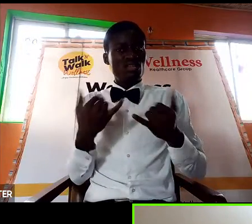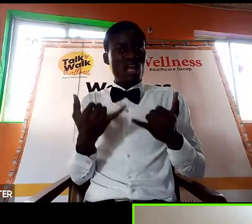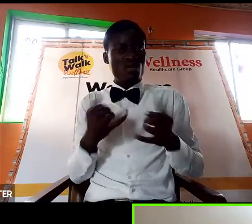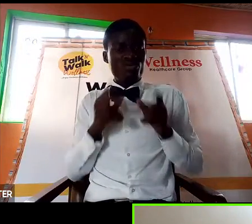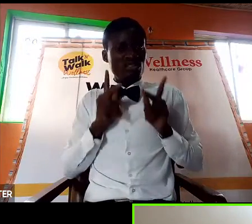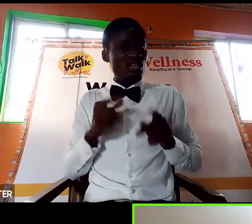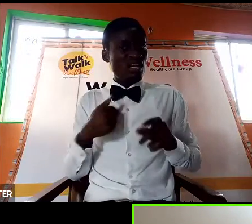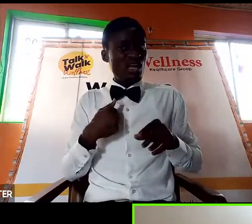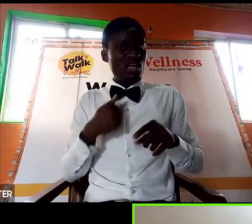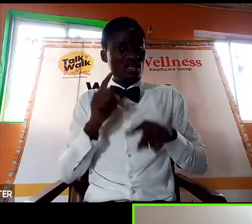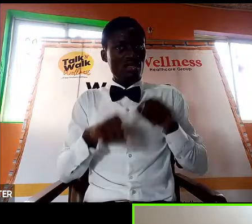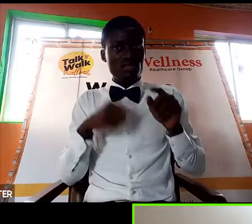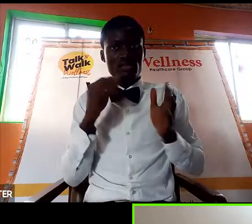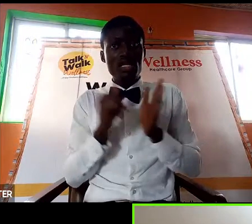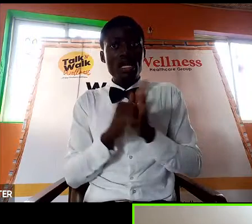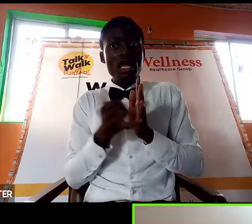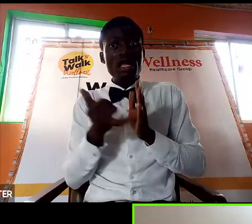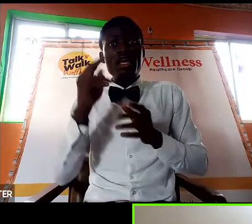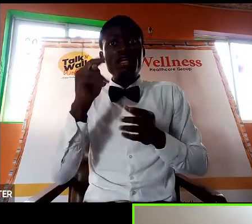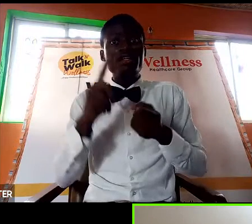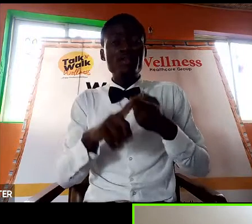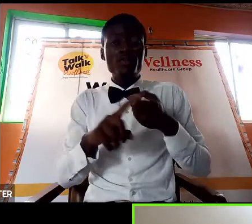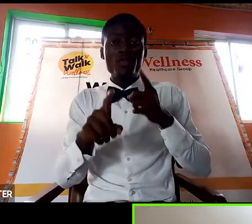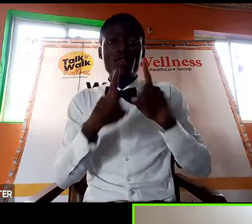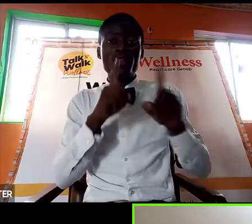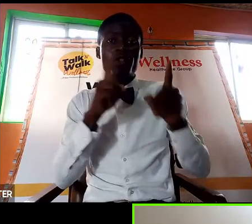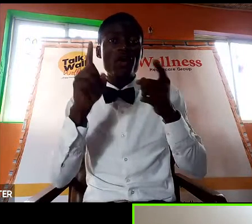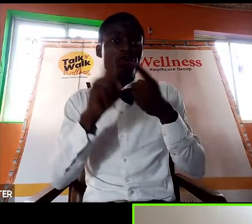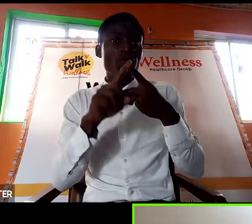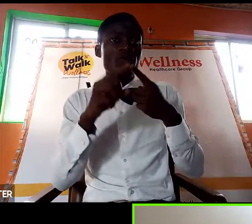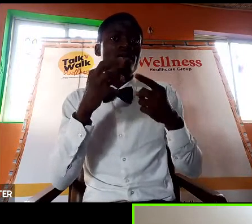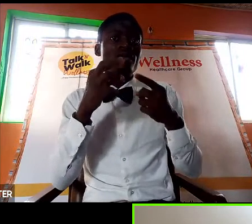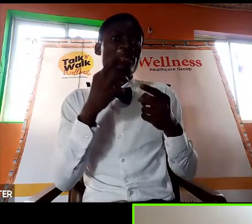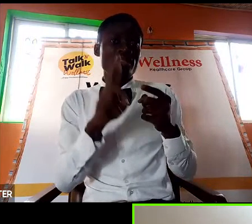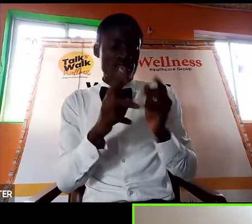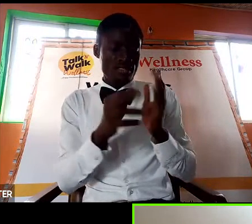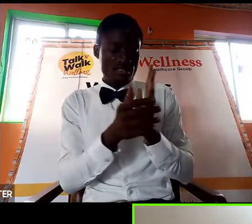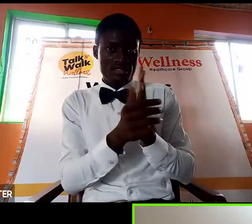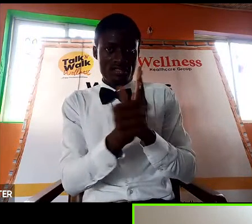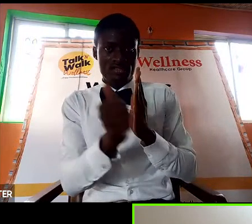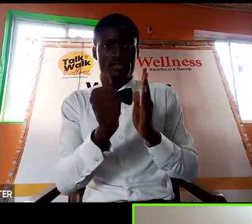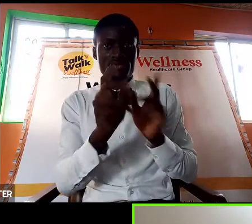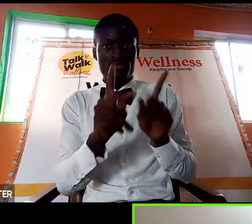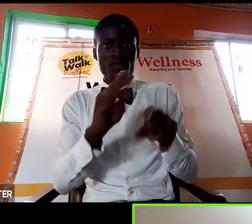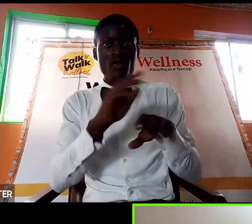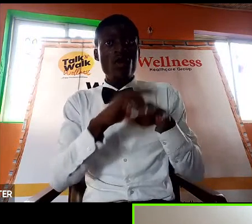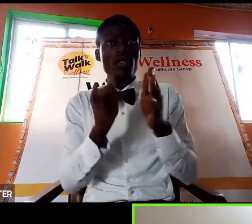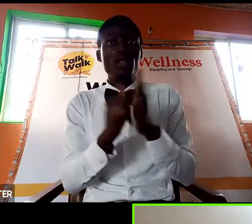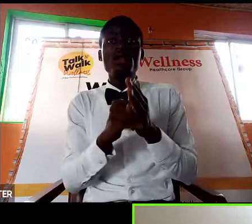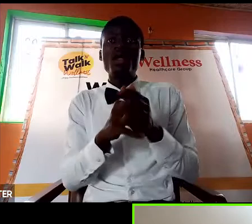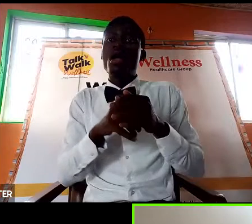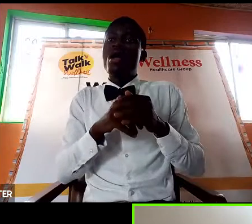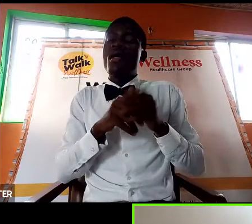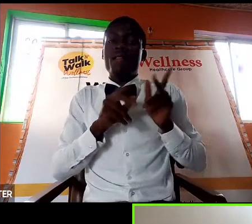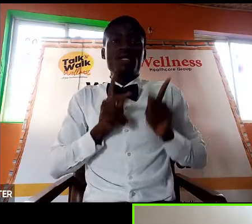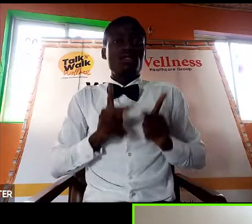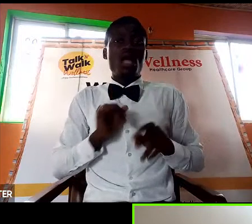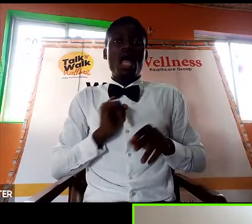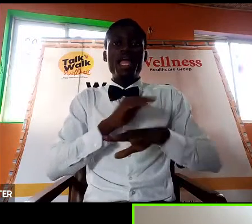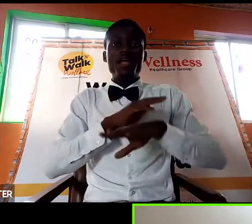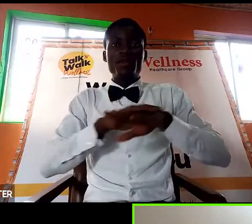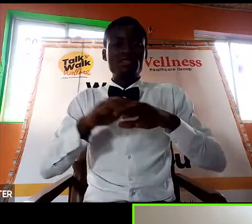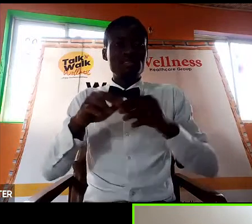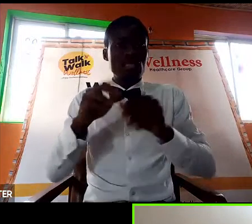gyno or for that, you know. But personally, I would not advise it, except you are using it